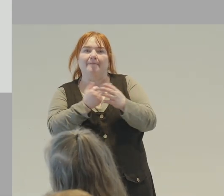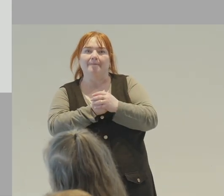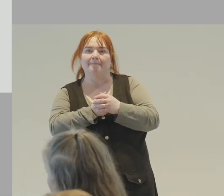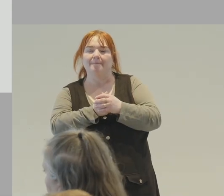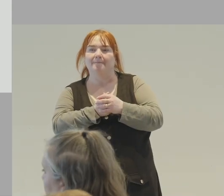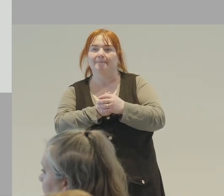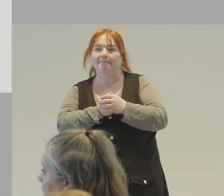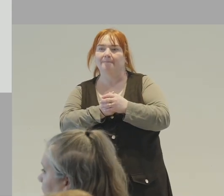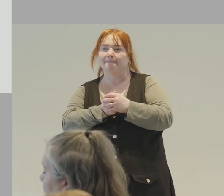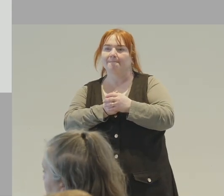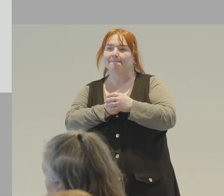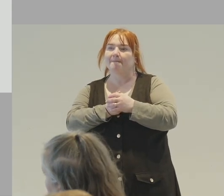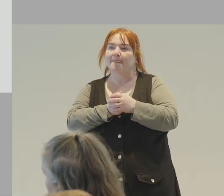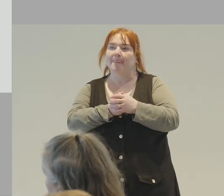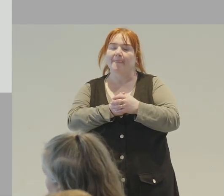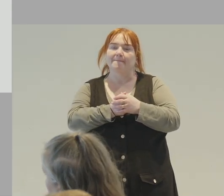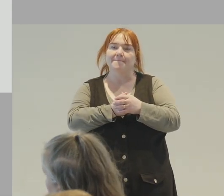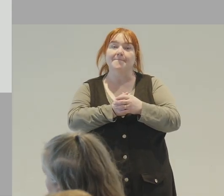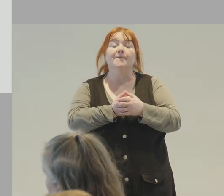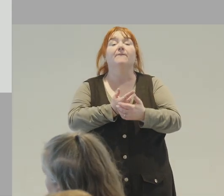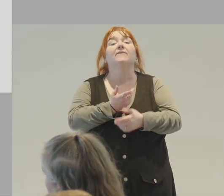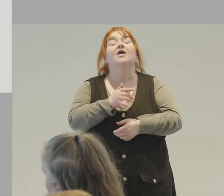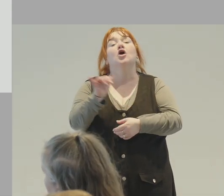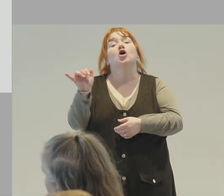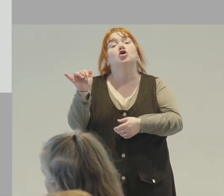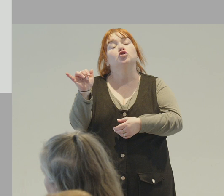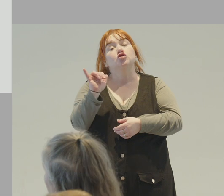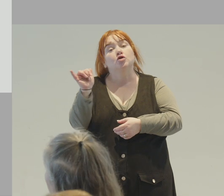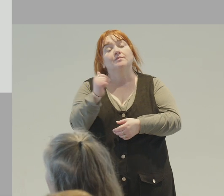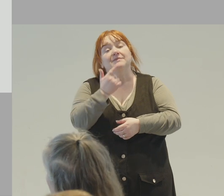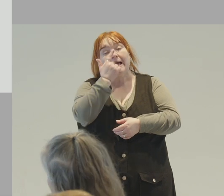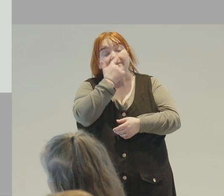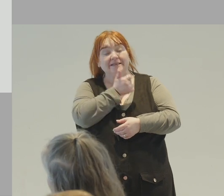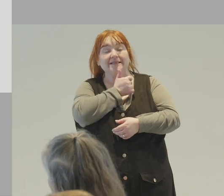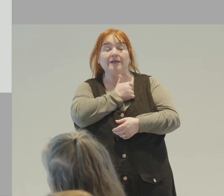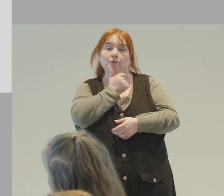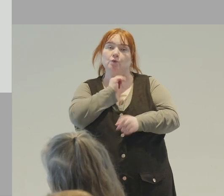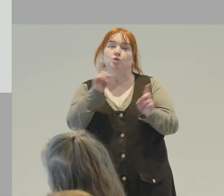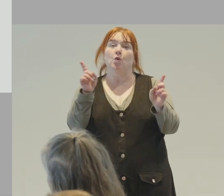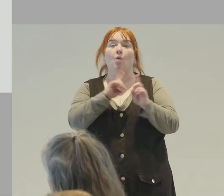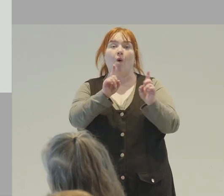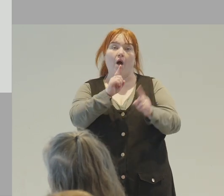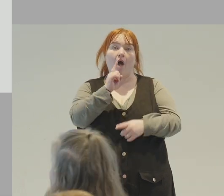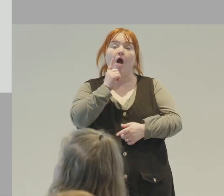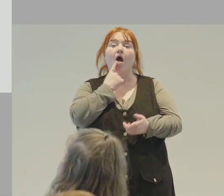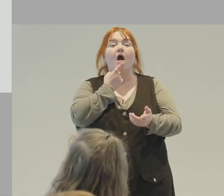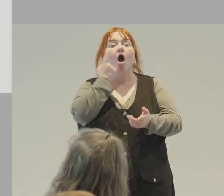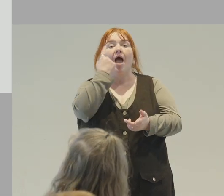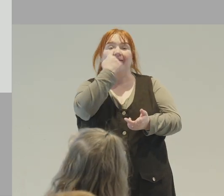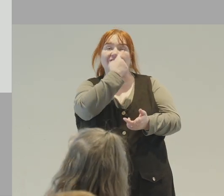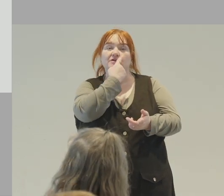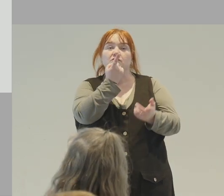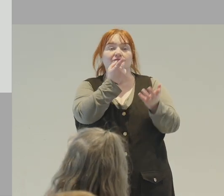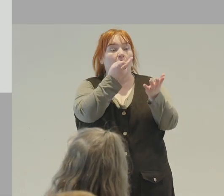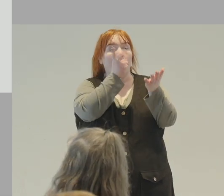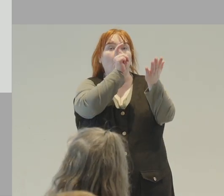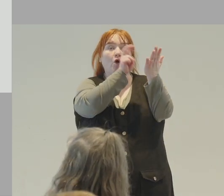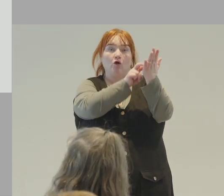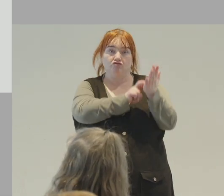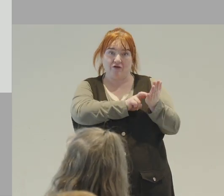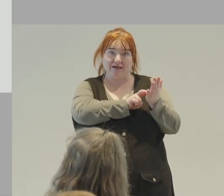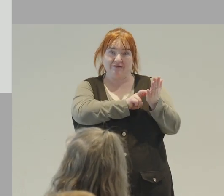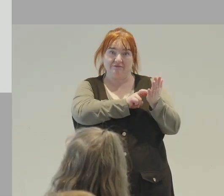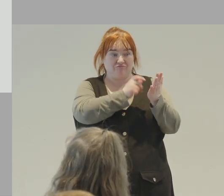used upcoming contracts of work as evidence of future work. So again, for people who are just starting off, they don't